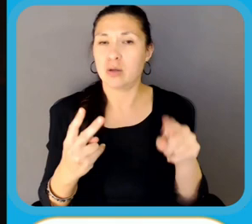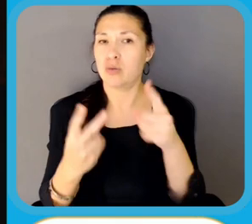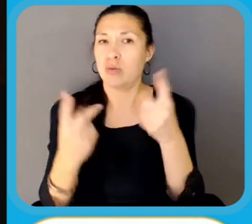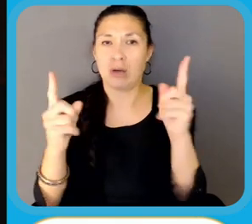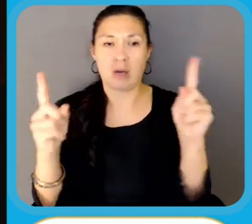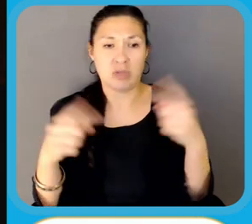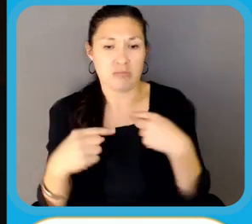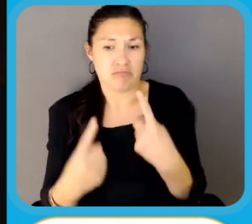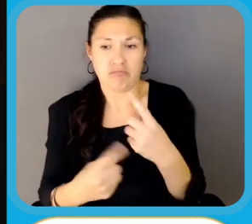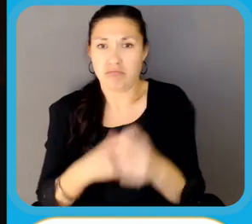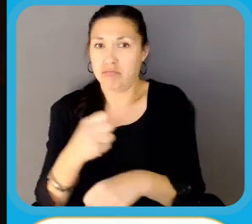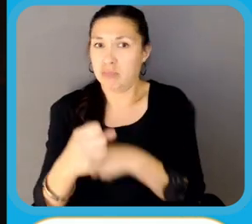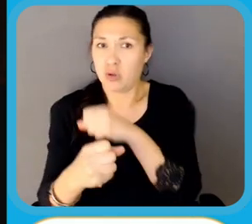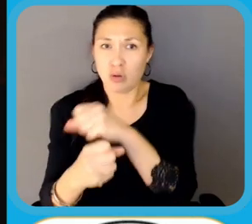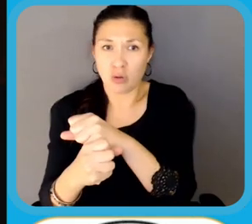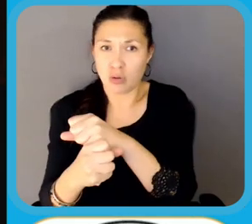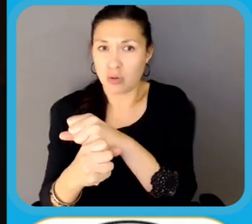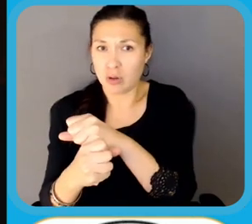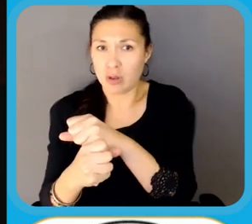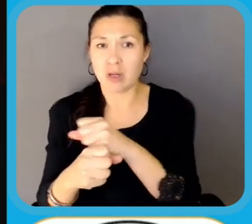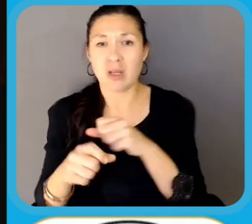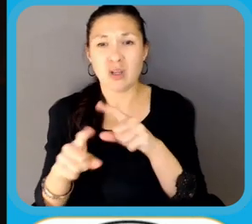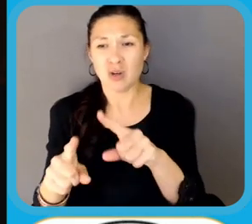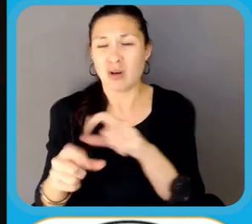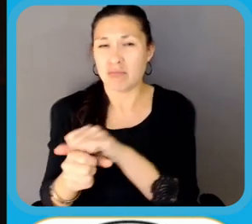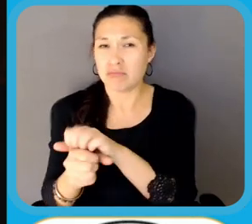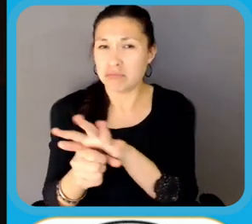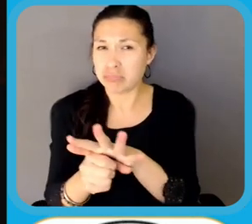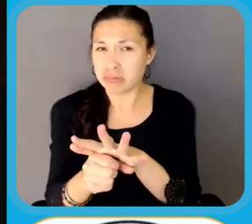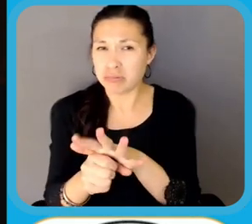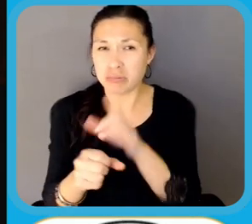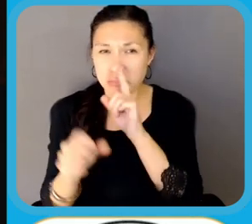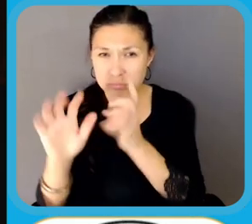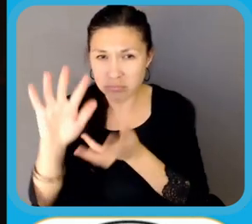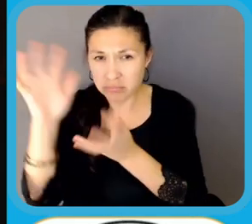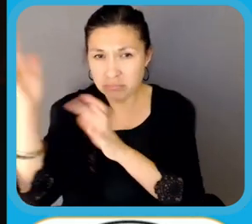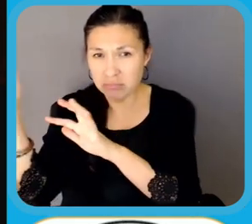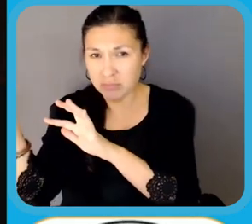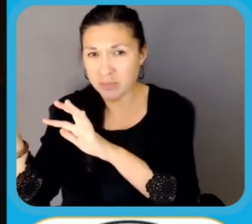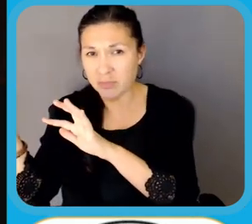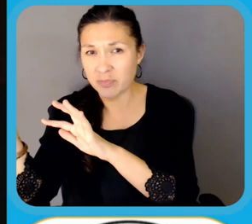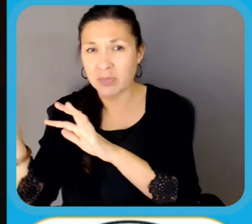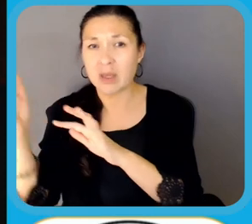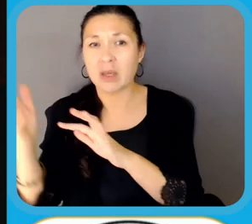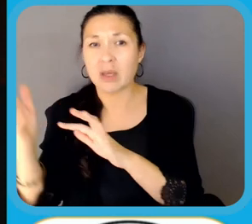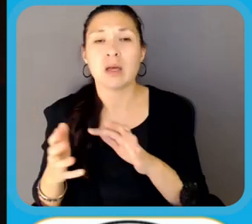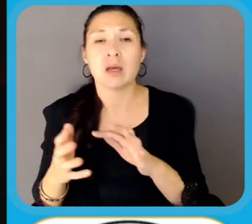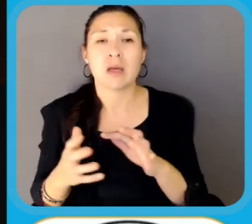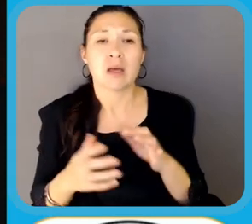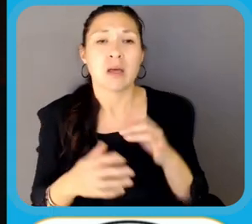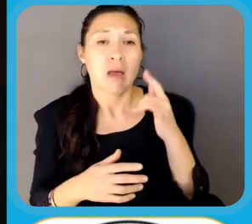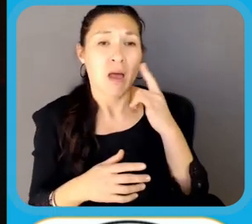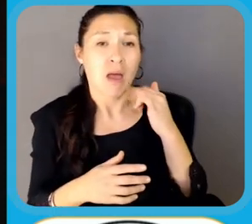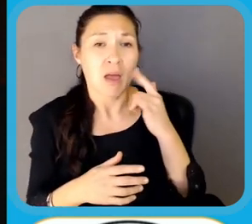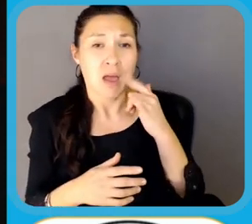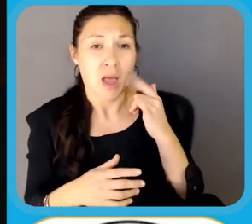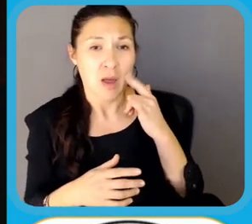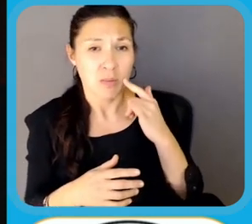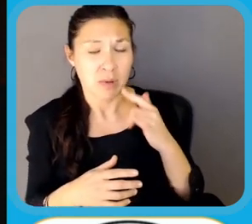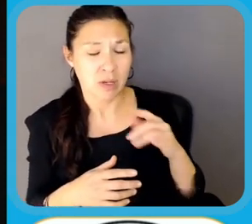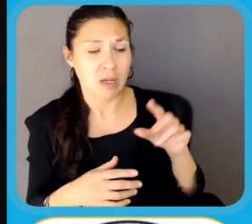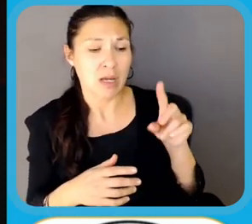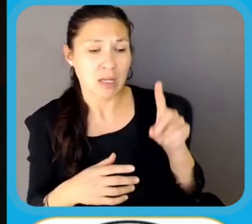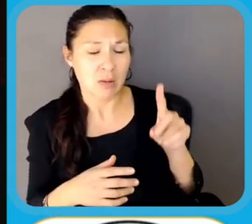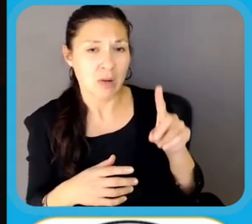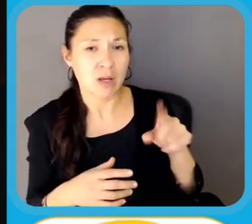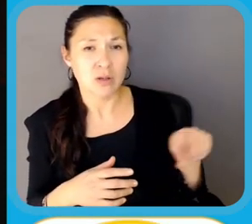year alone. In the middle of a devastating pandemic, California Democrats, well, you called and you texted and you